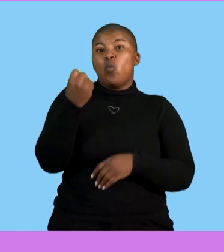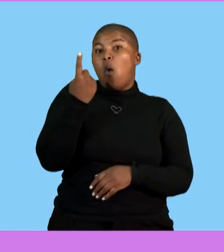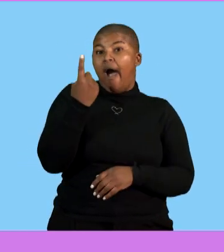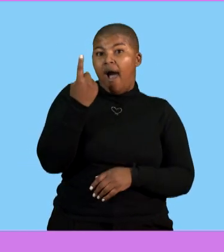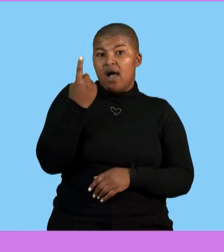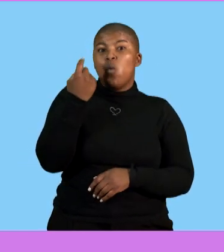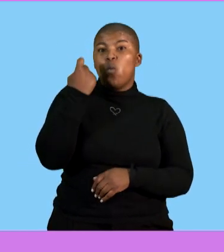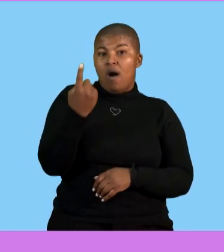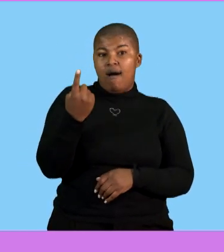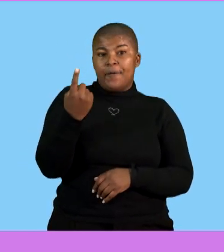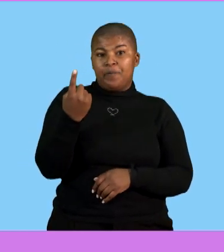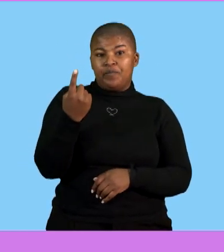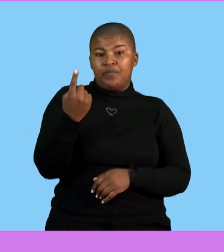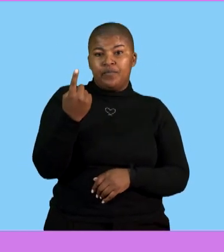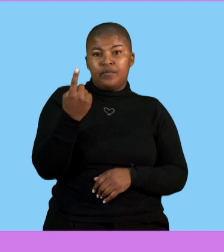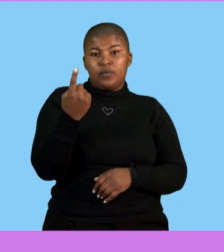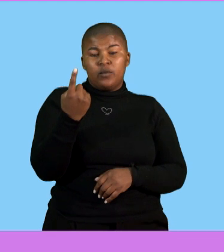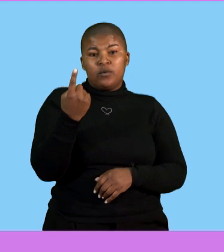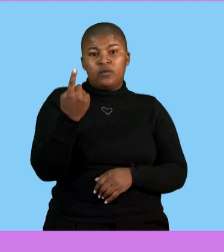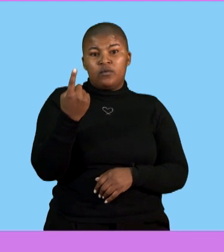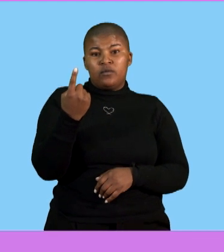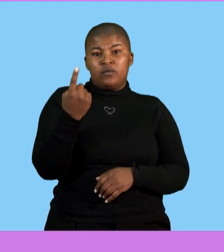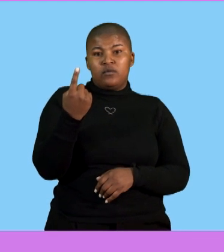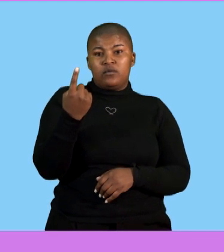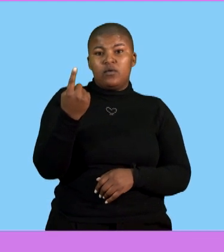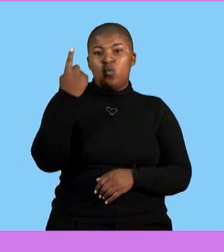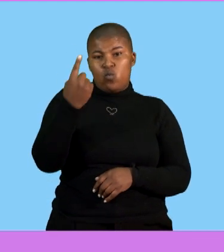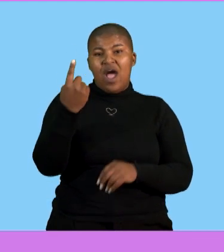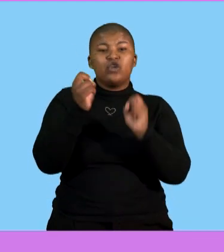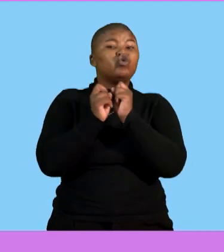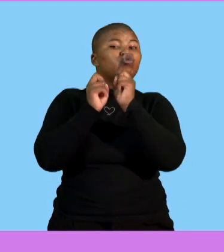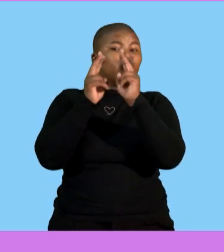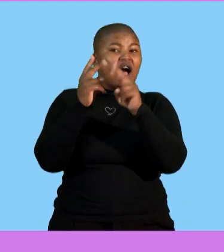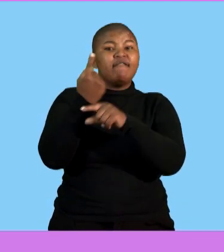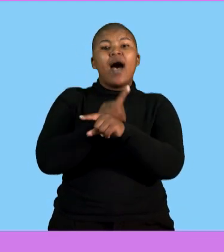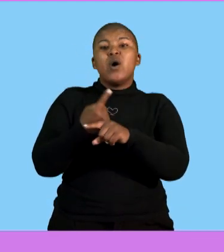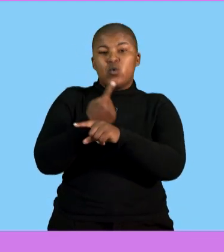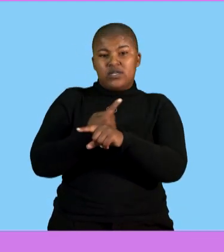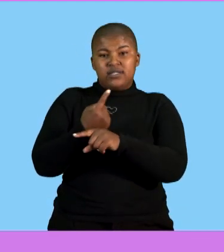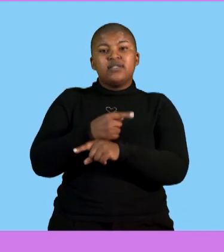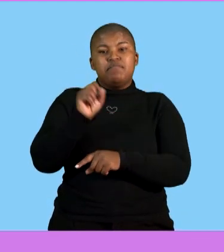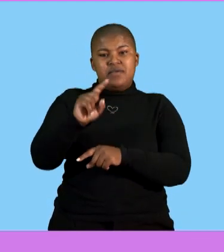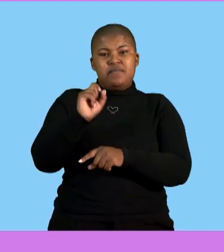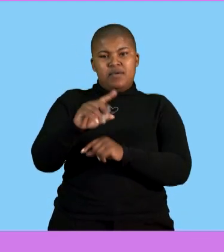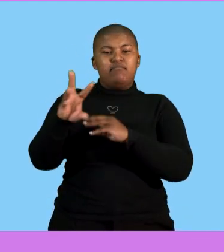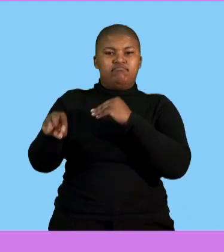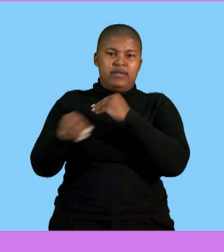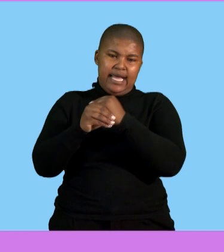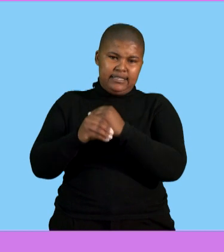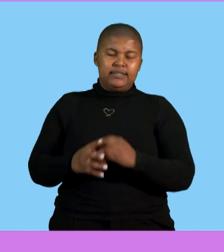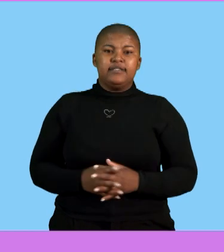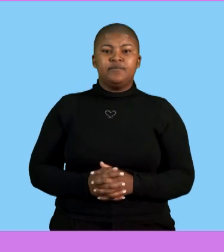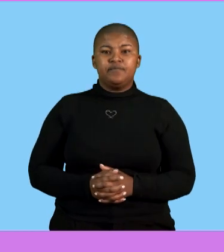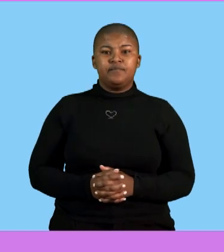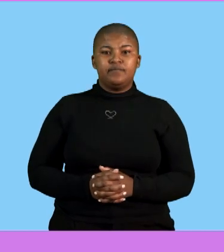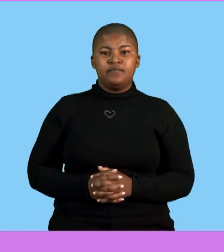we are left with 1. So we have 1. So we have 1, which is 12 hours. So that's where you're going to